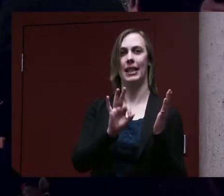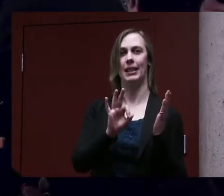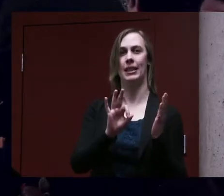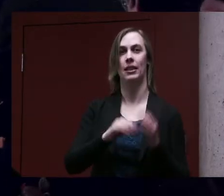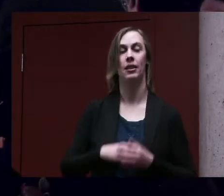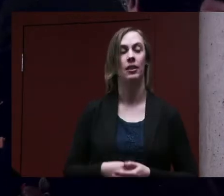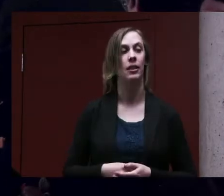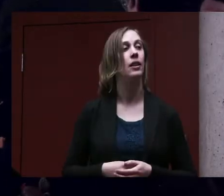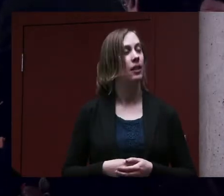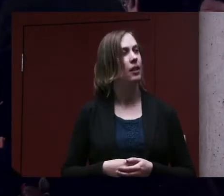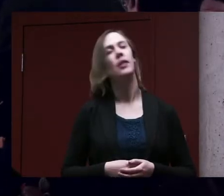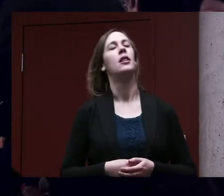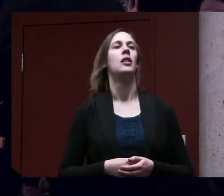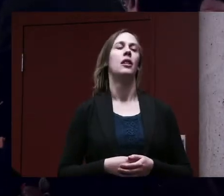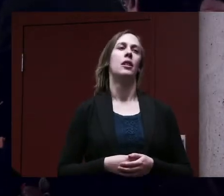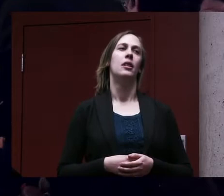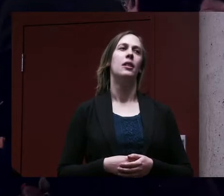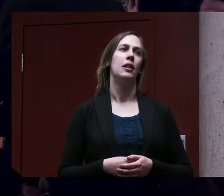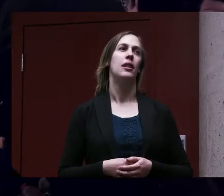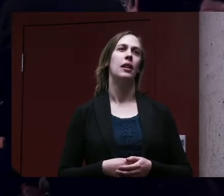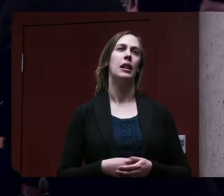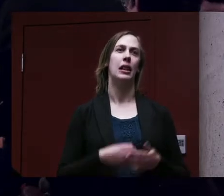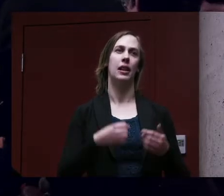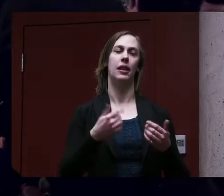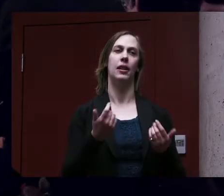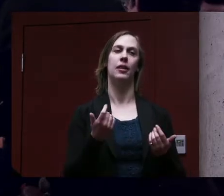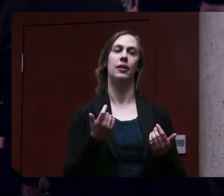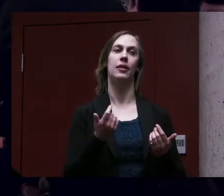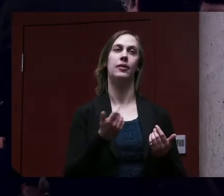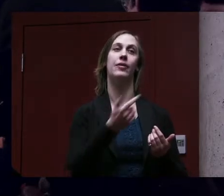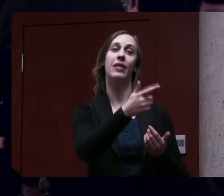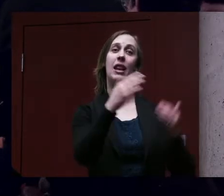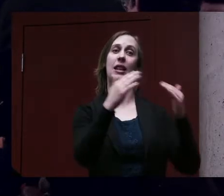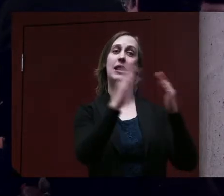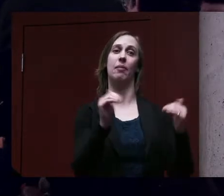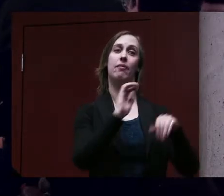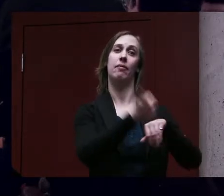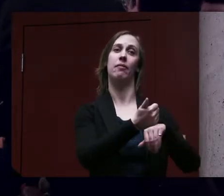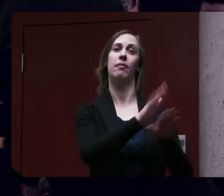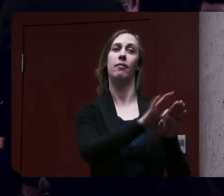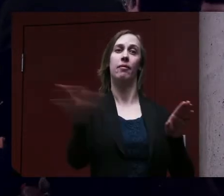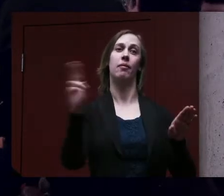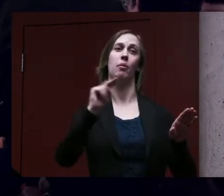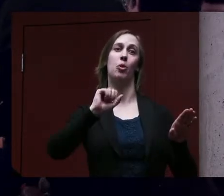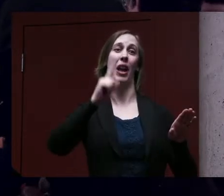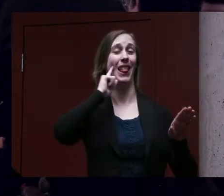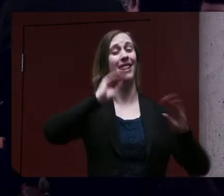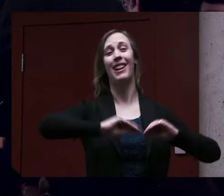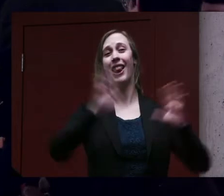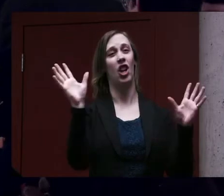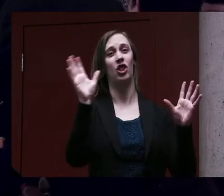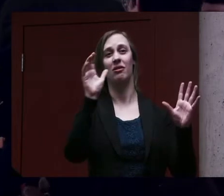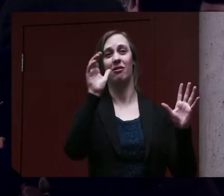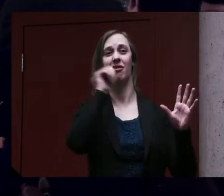I think that it's beyond a controversy that the system that exists in Nova Scotia is inadequate and